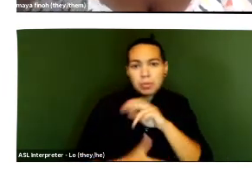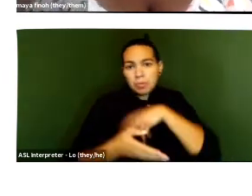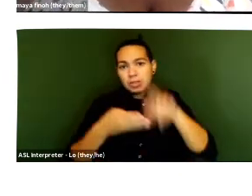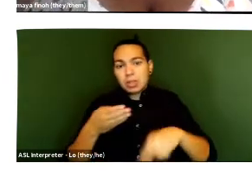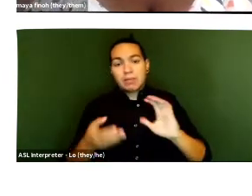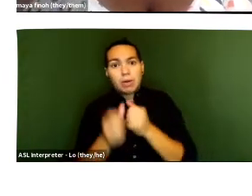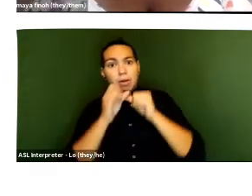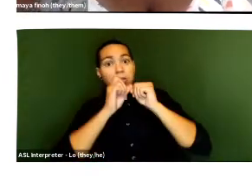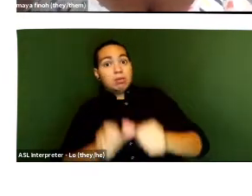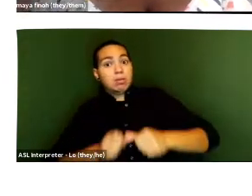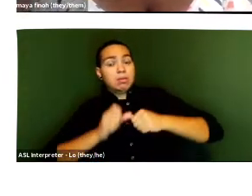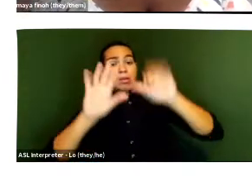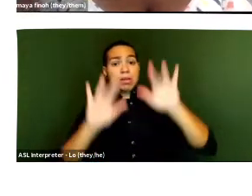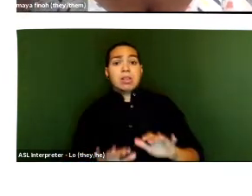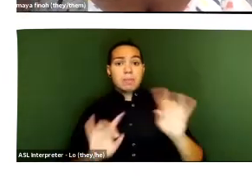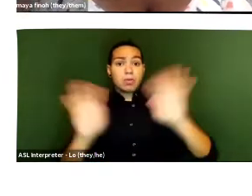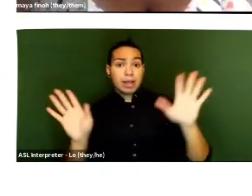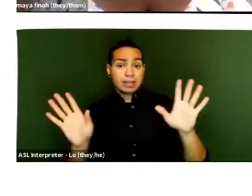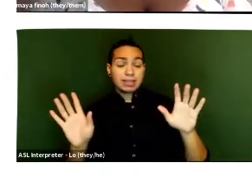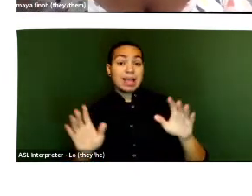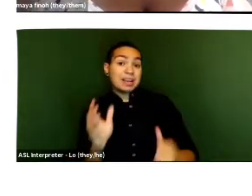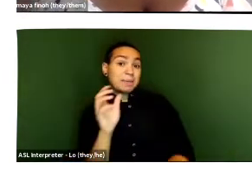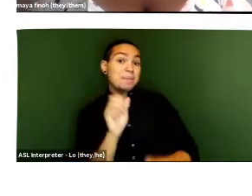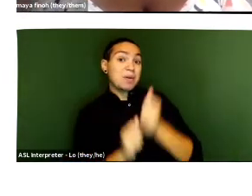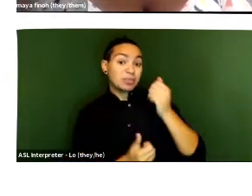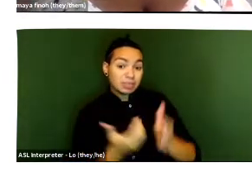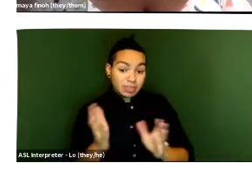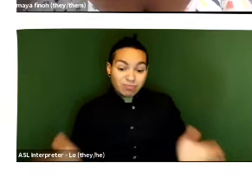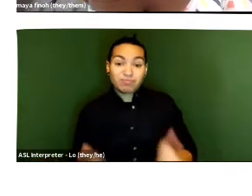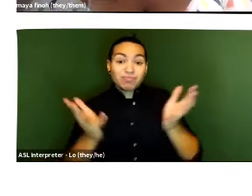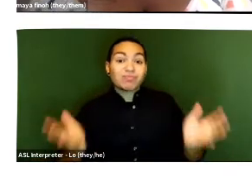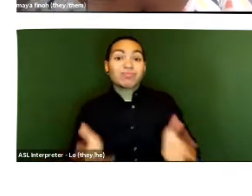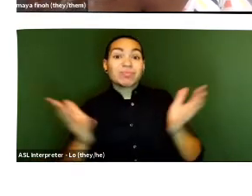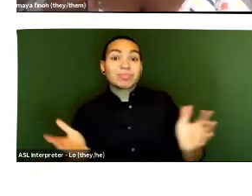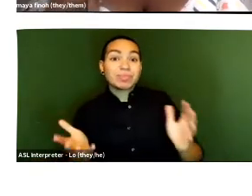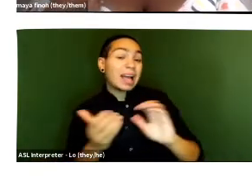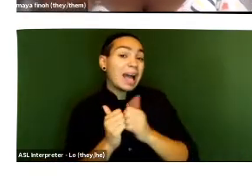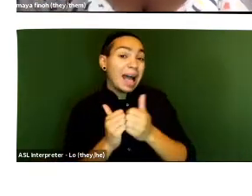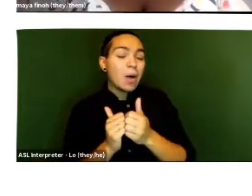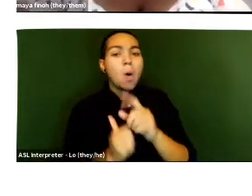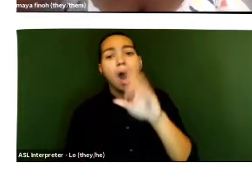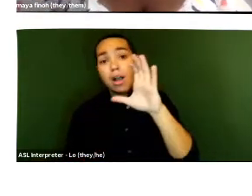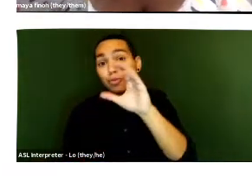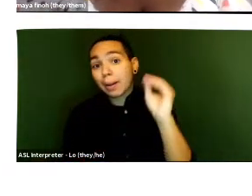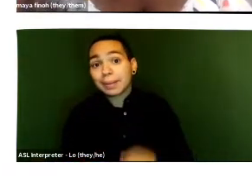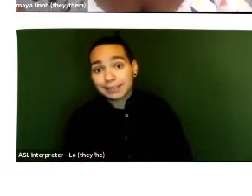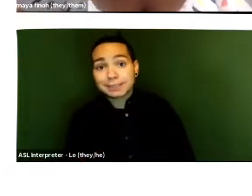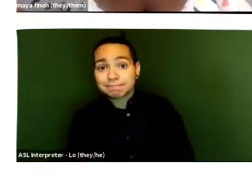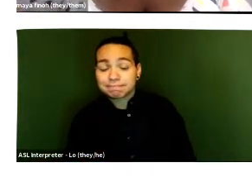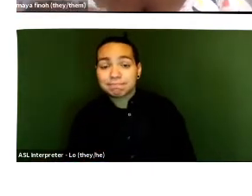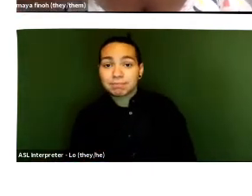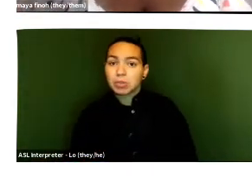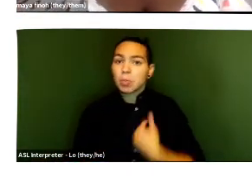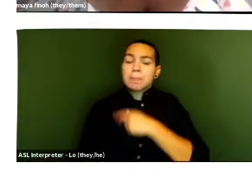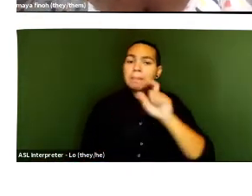this crisis is predominantly propelled by only about 100 companies. So we have to make sure that the